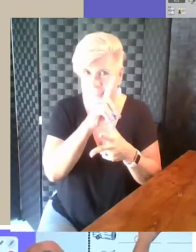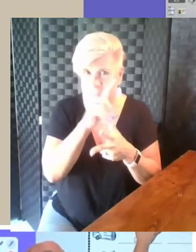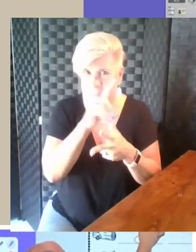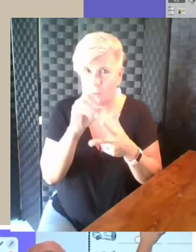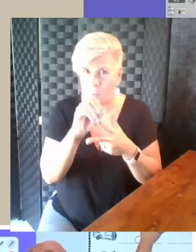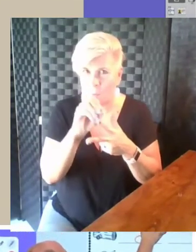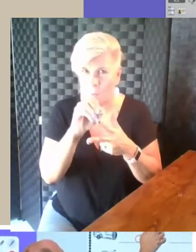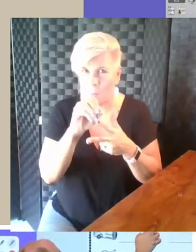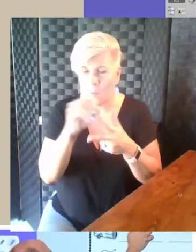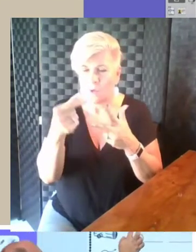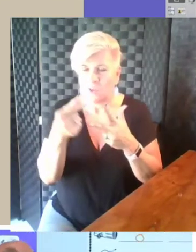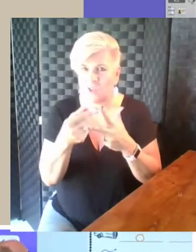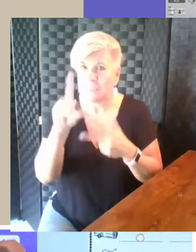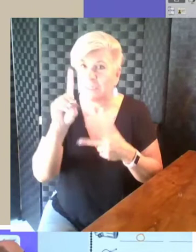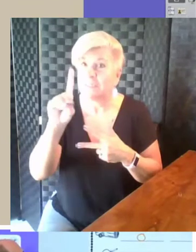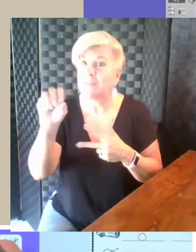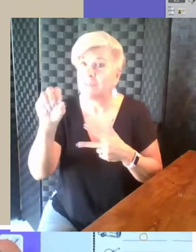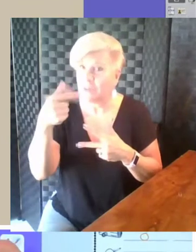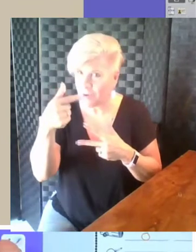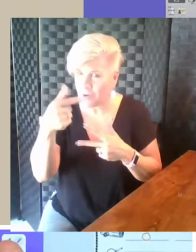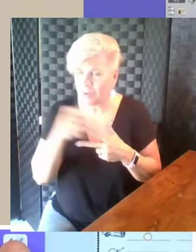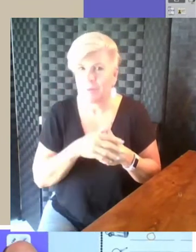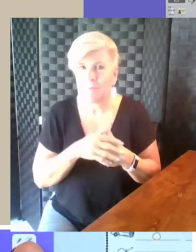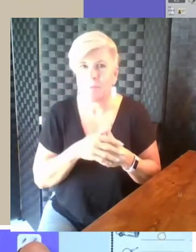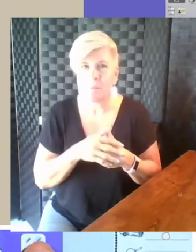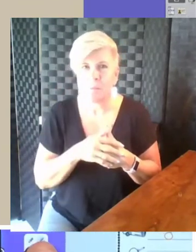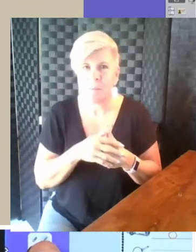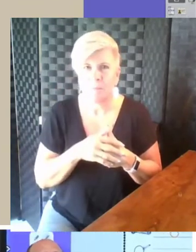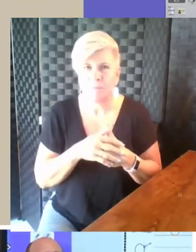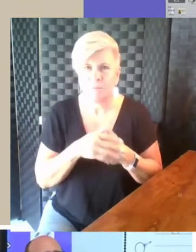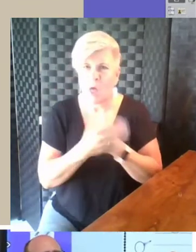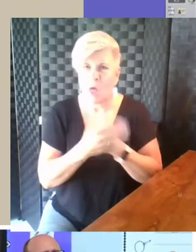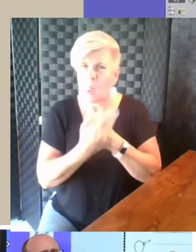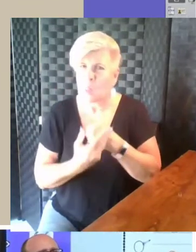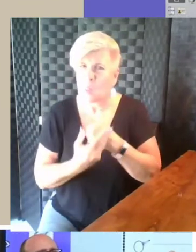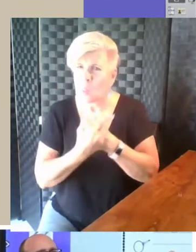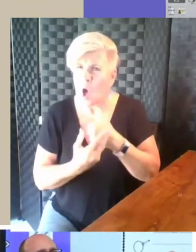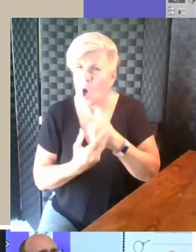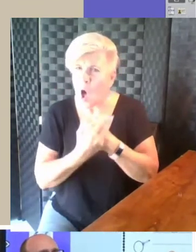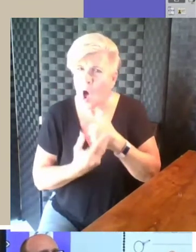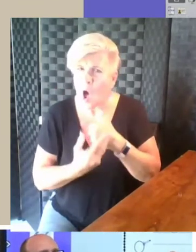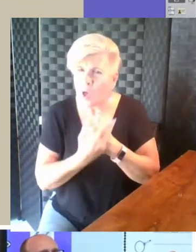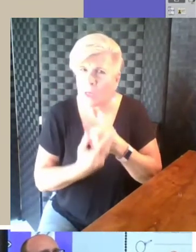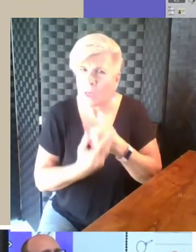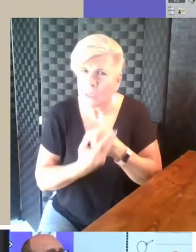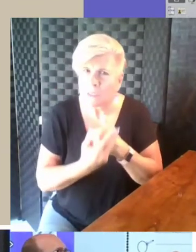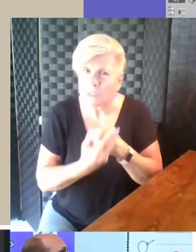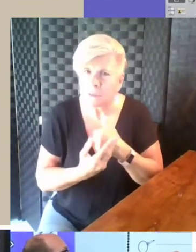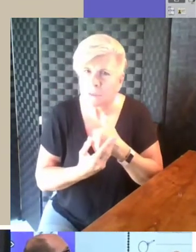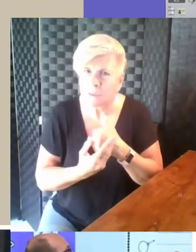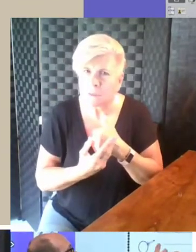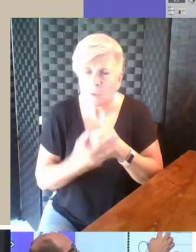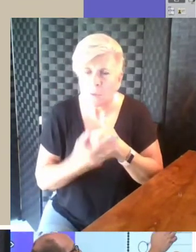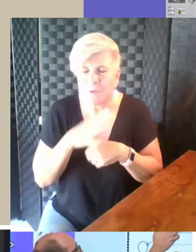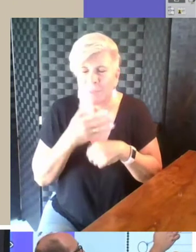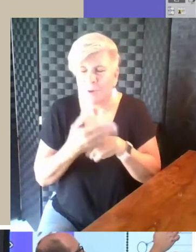D and G. What about log? What's the first sound you hear in log that's a consonant?